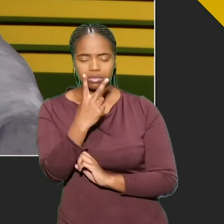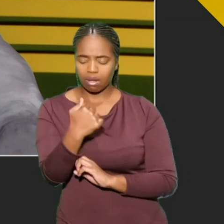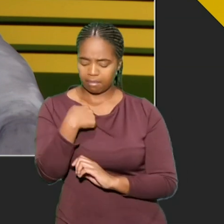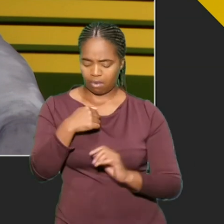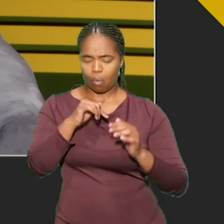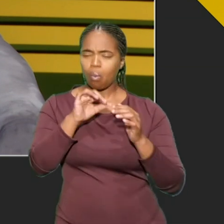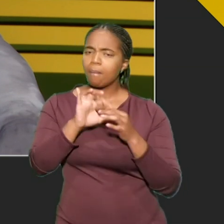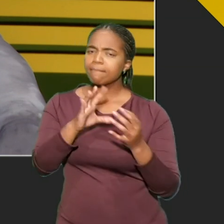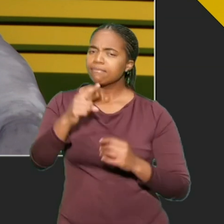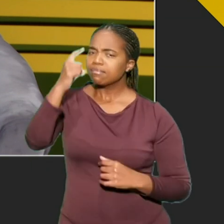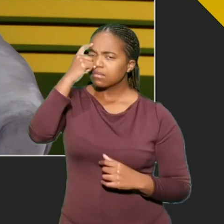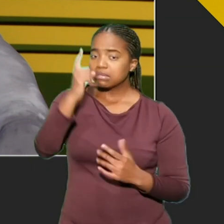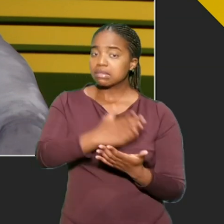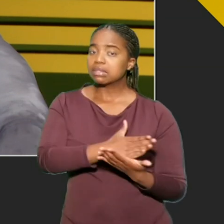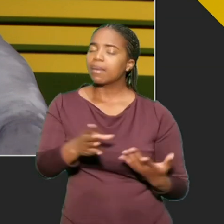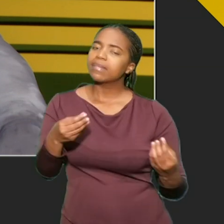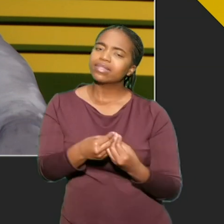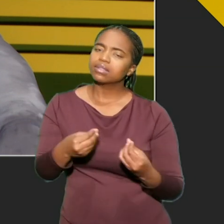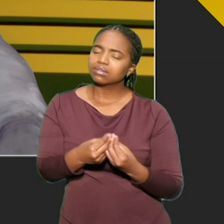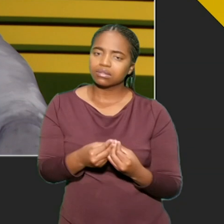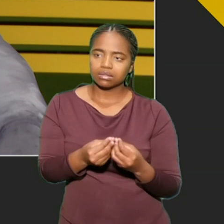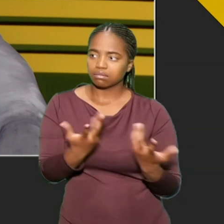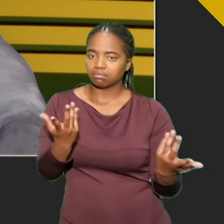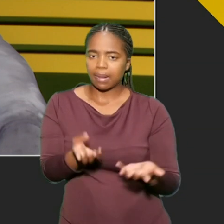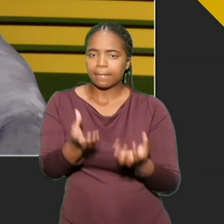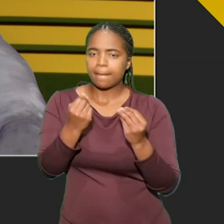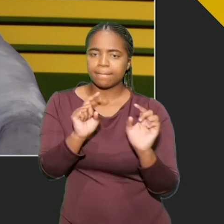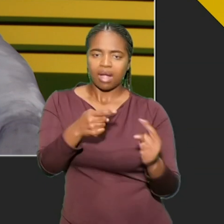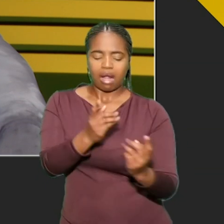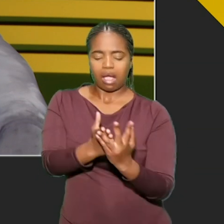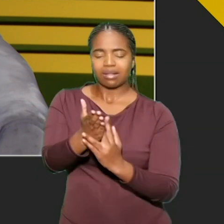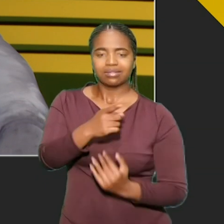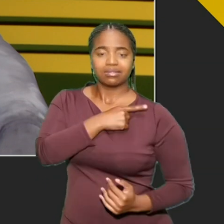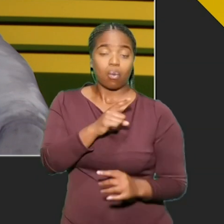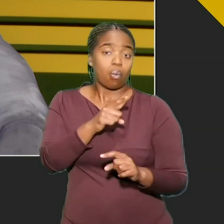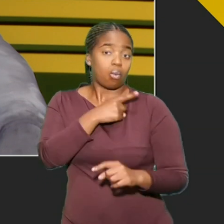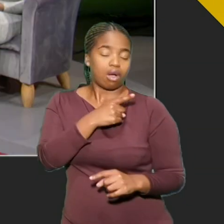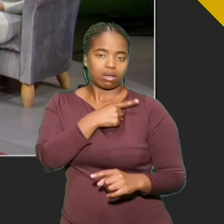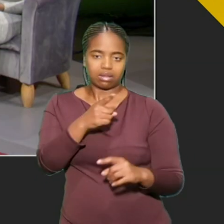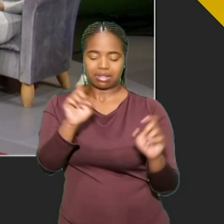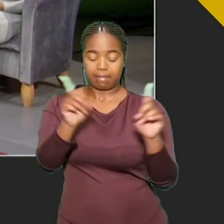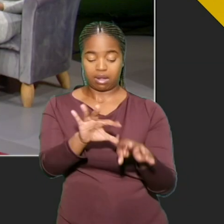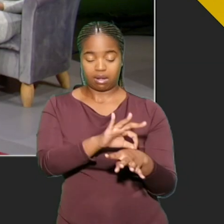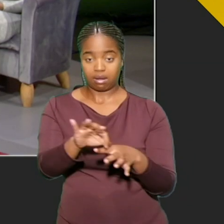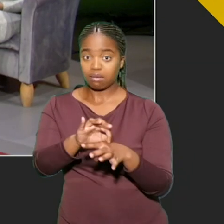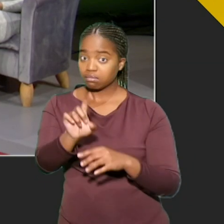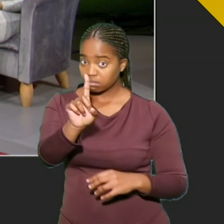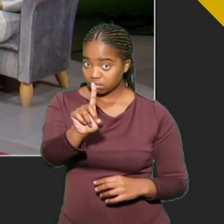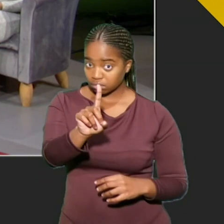I'm just trying to think, what are some of the things that we're not able to access because of the way the spatial planning? But